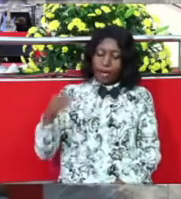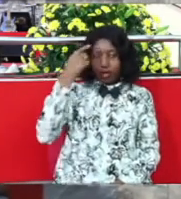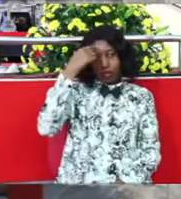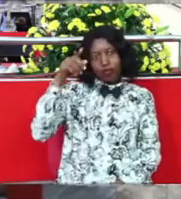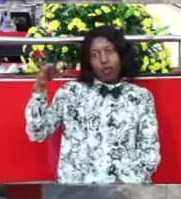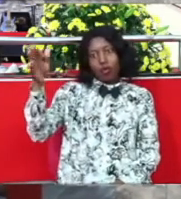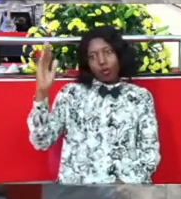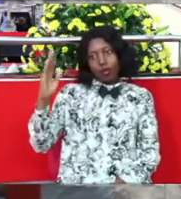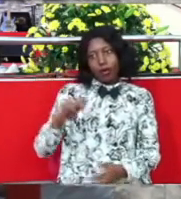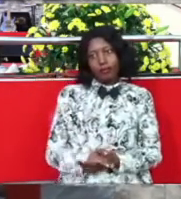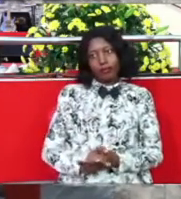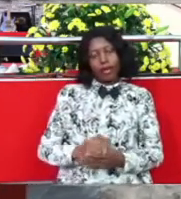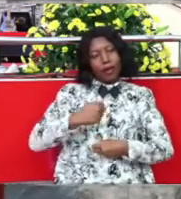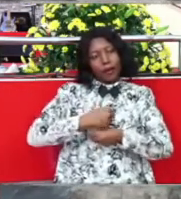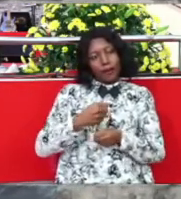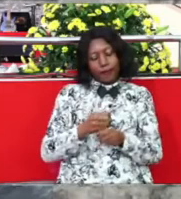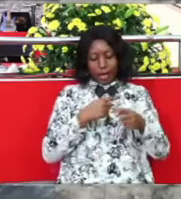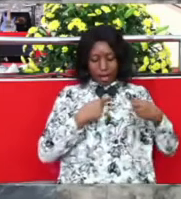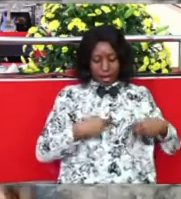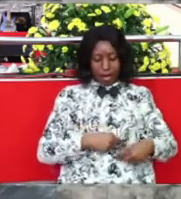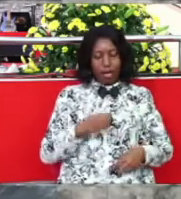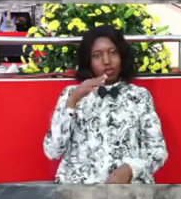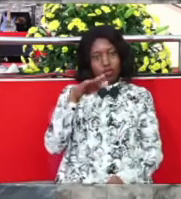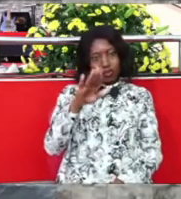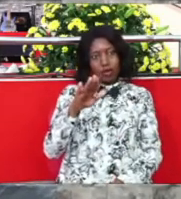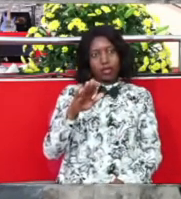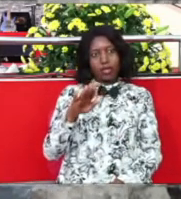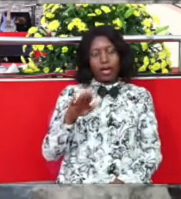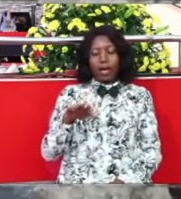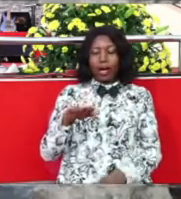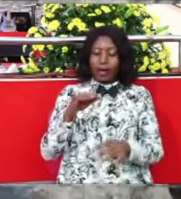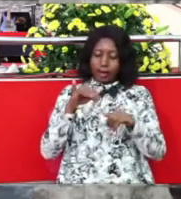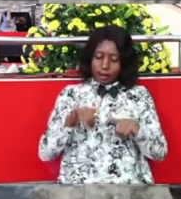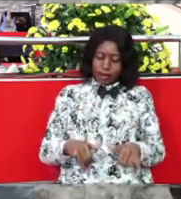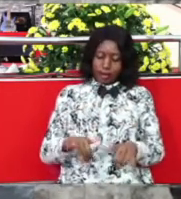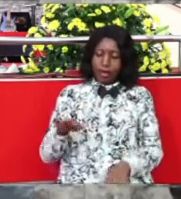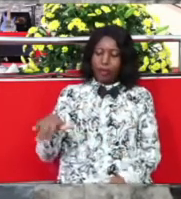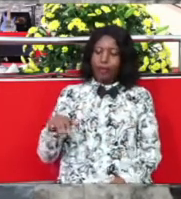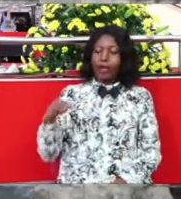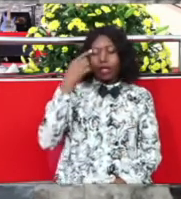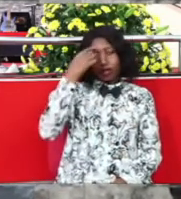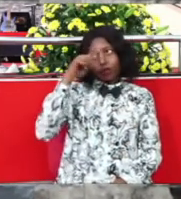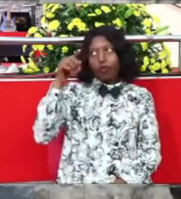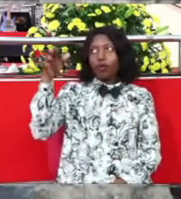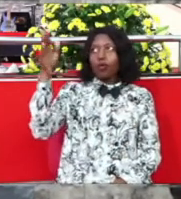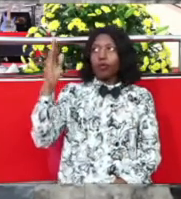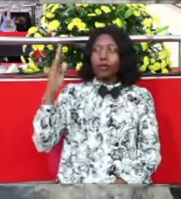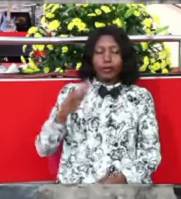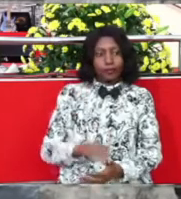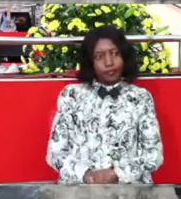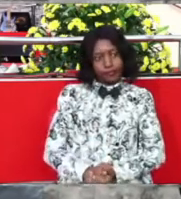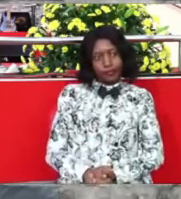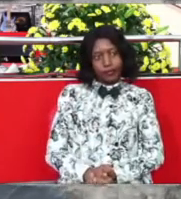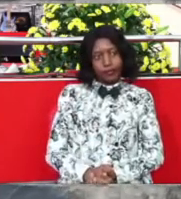kwa Mungu. Making your heart a dwelling place for God. Ah, moyo wako kuwa mahali pa kuishi kwa Mungu. Fanya